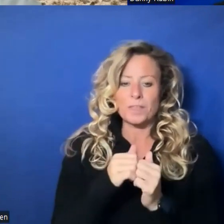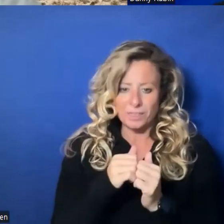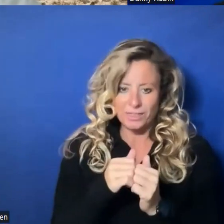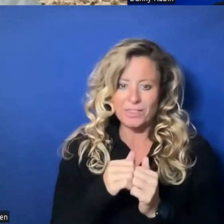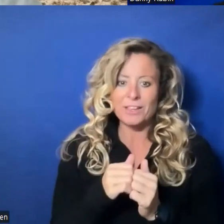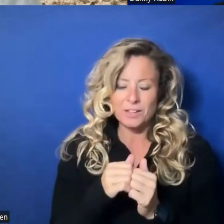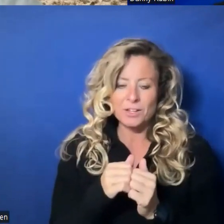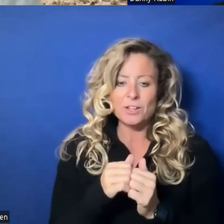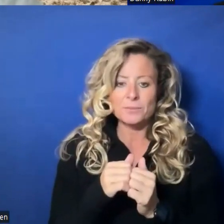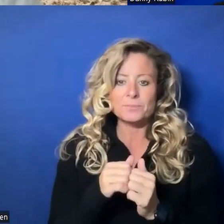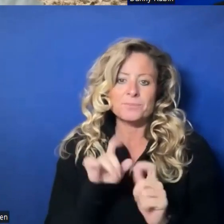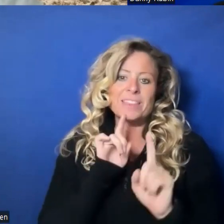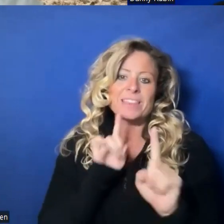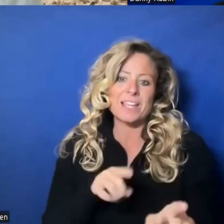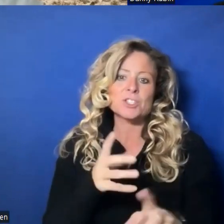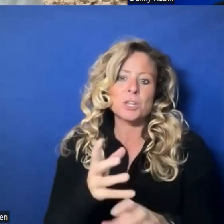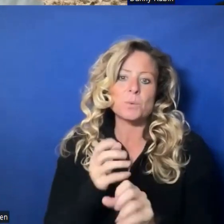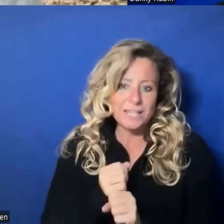get here.